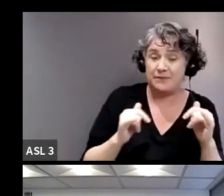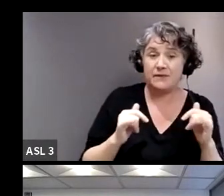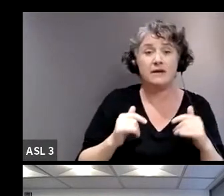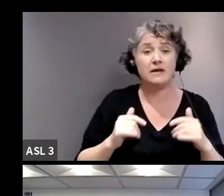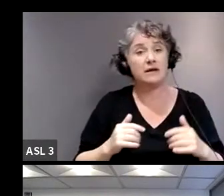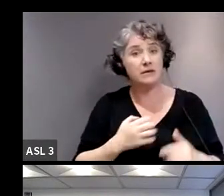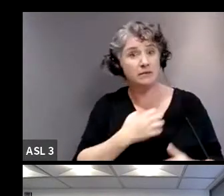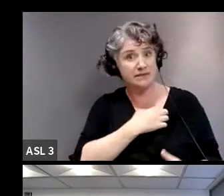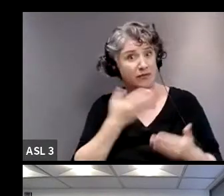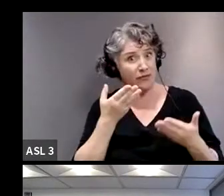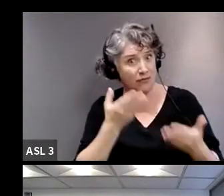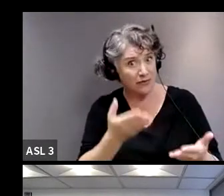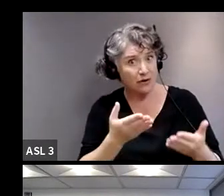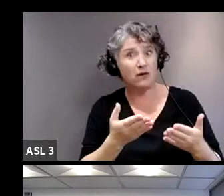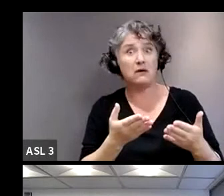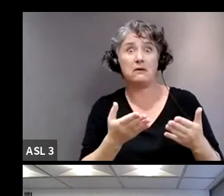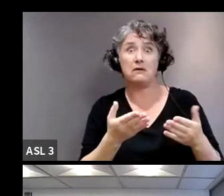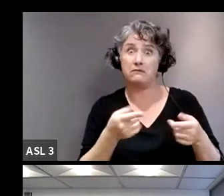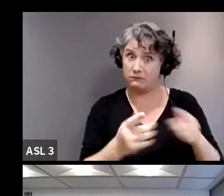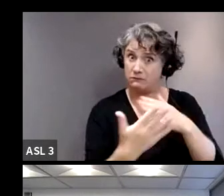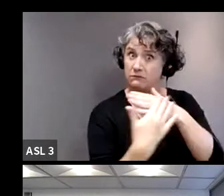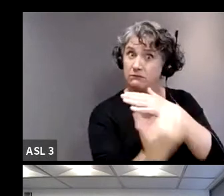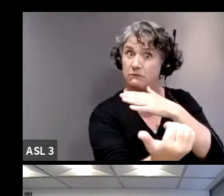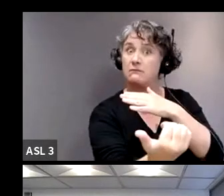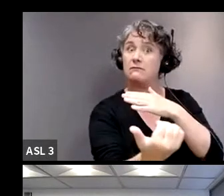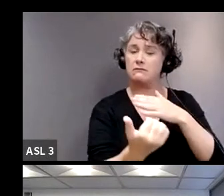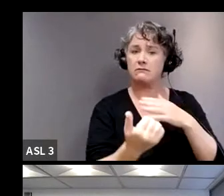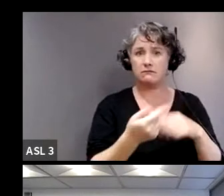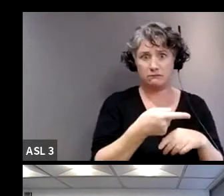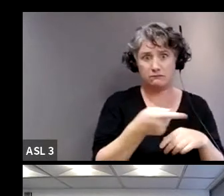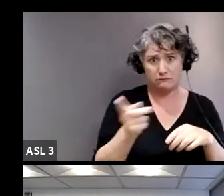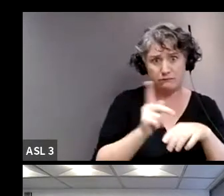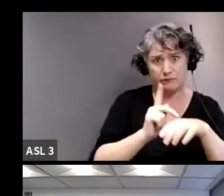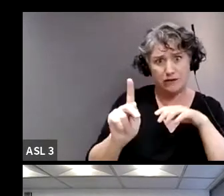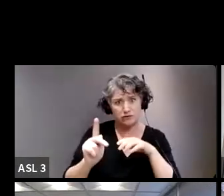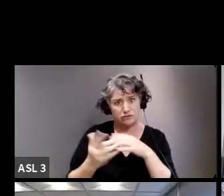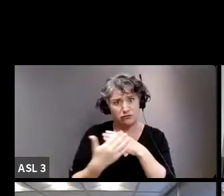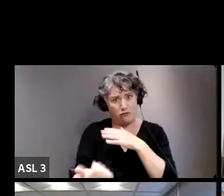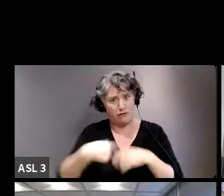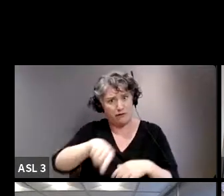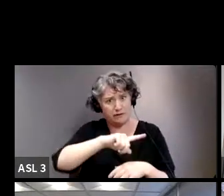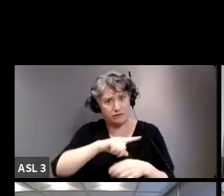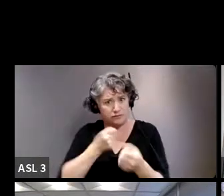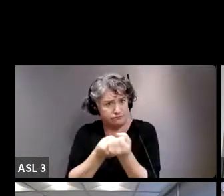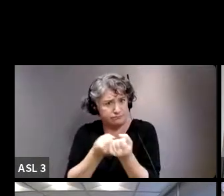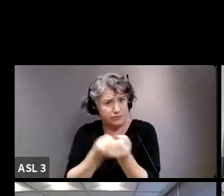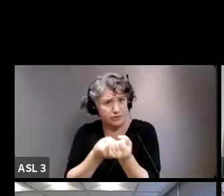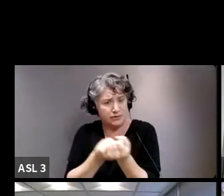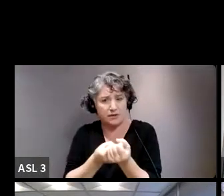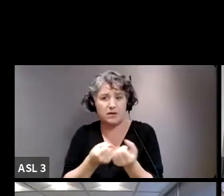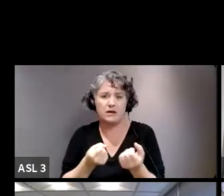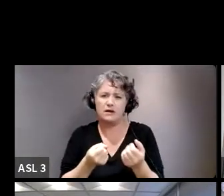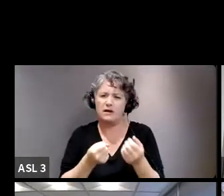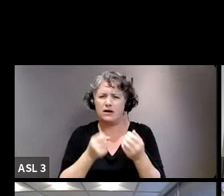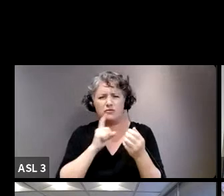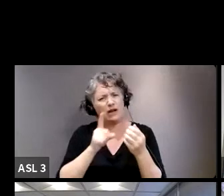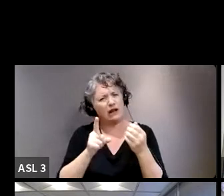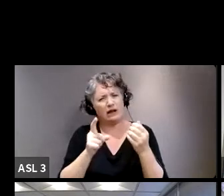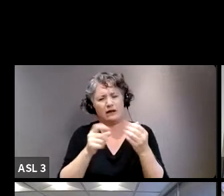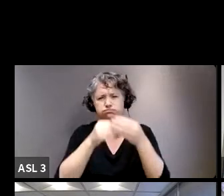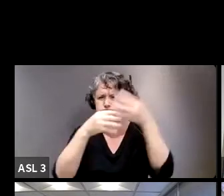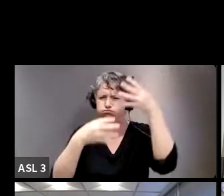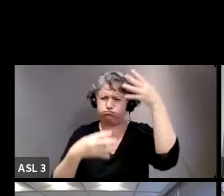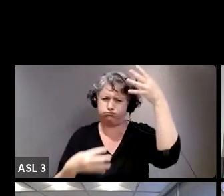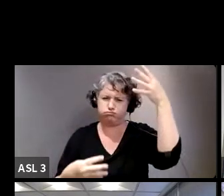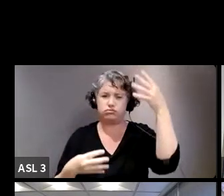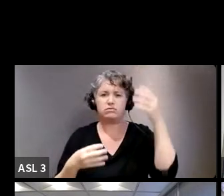required as requested by those professionals that are doing that that role um it is a long list of community partners that